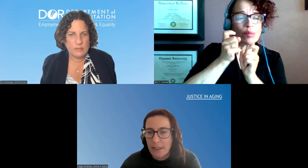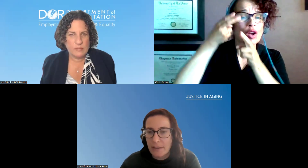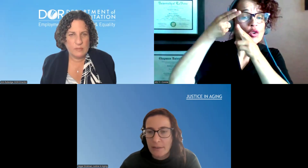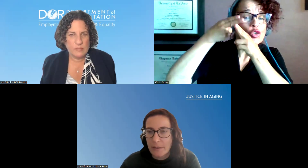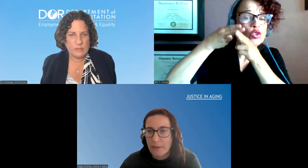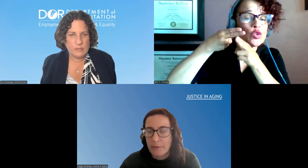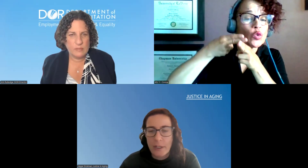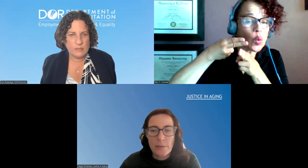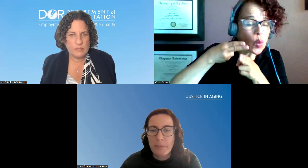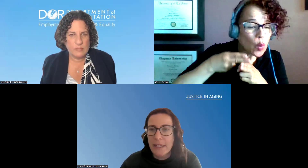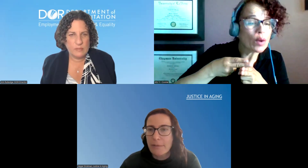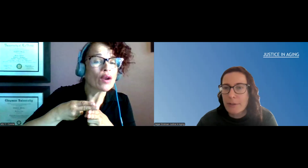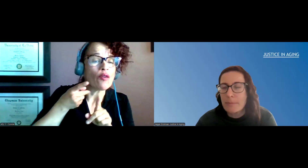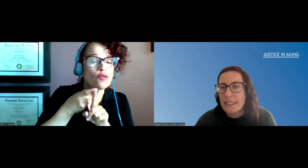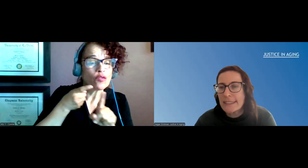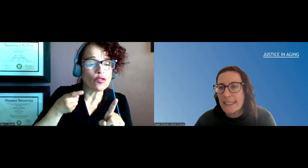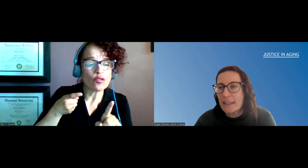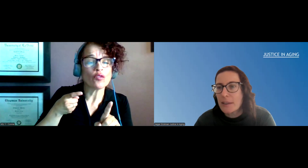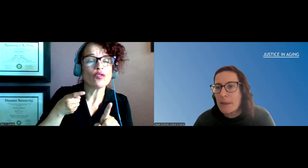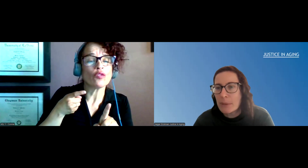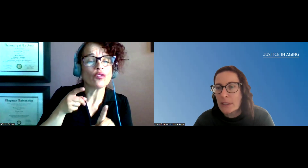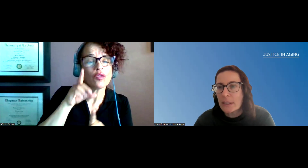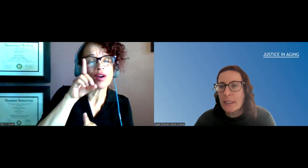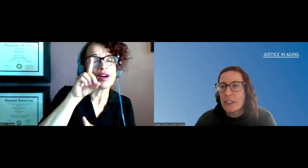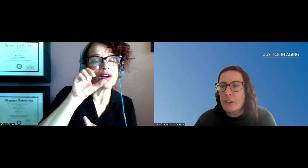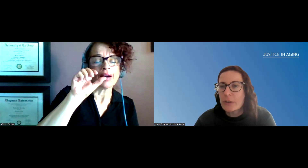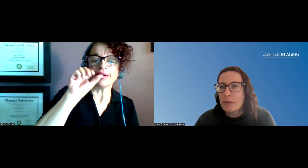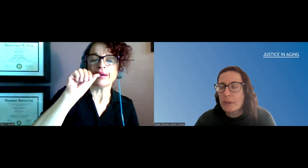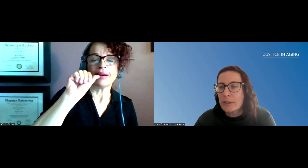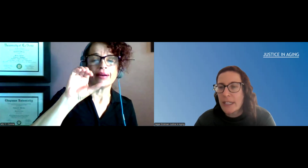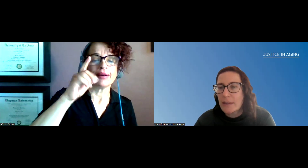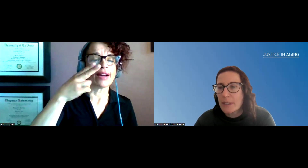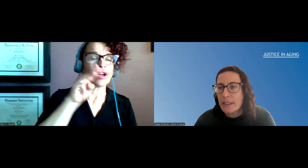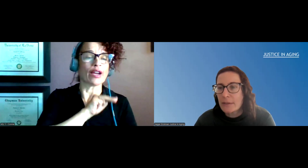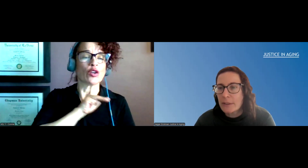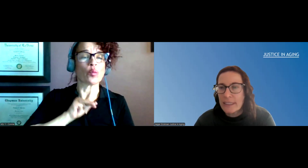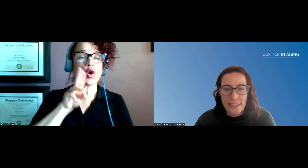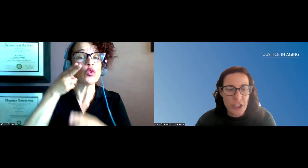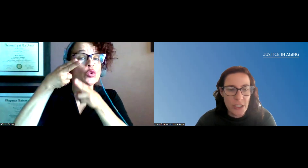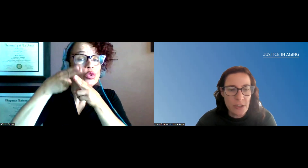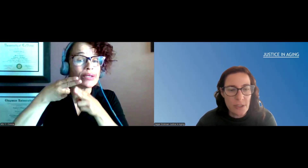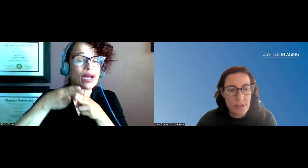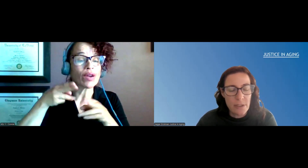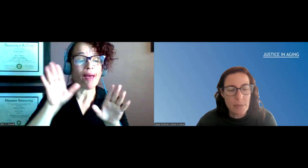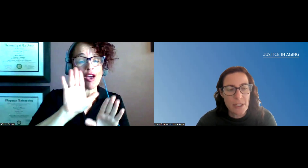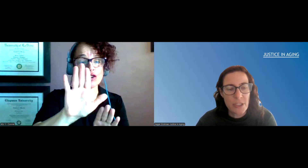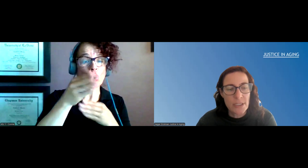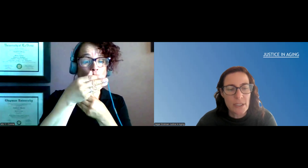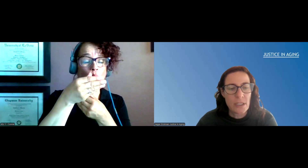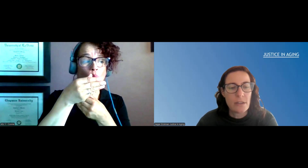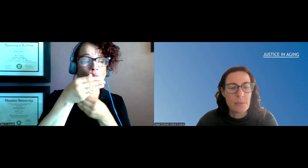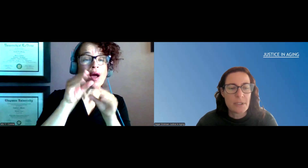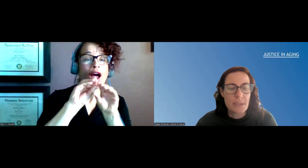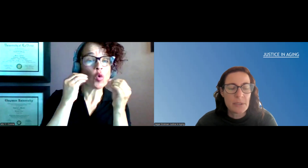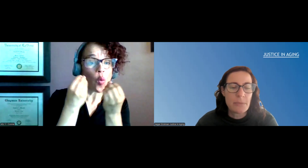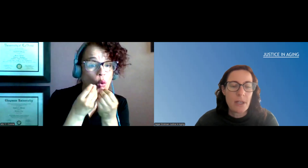name from DACLAC member to your name and organization. And you can do that by actually